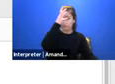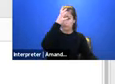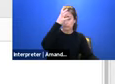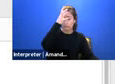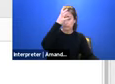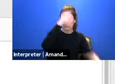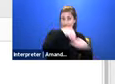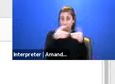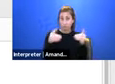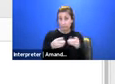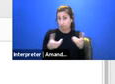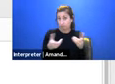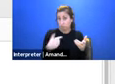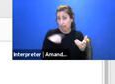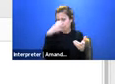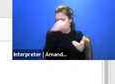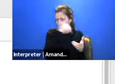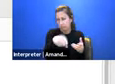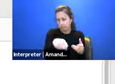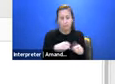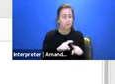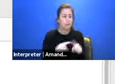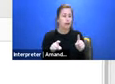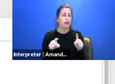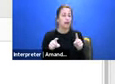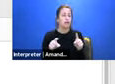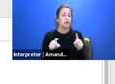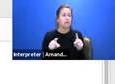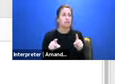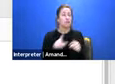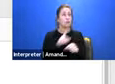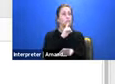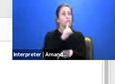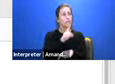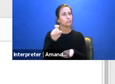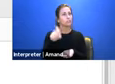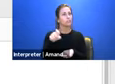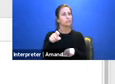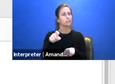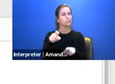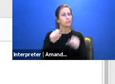basically in the district, but my question to that is, shouldn't this be really sent out to